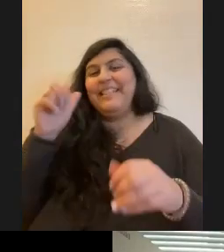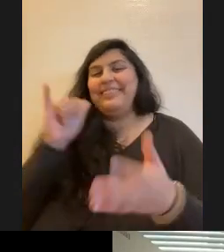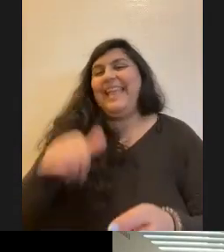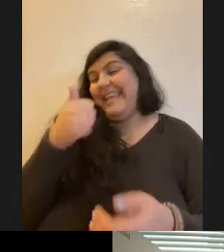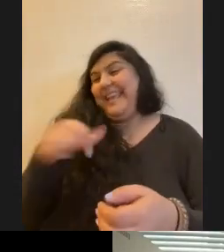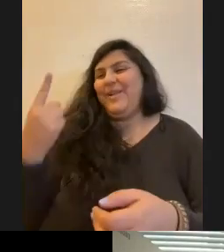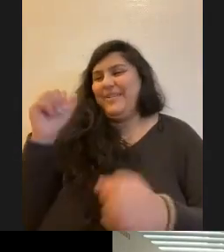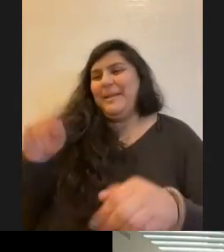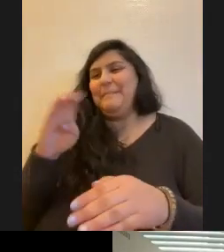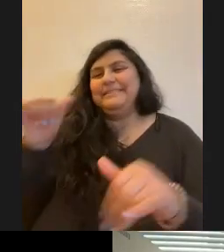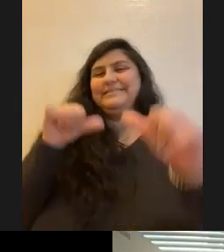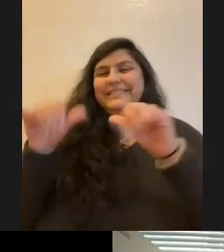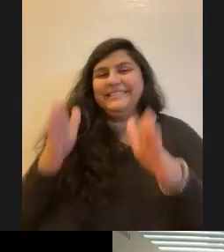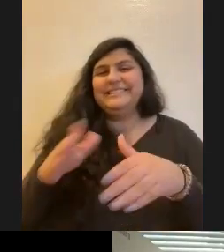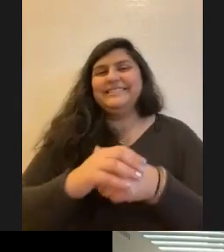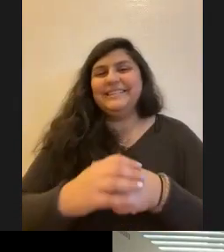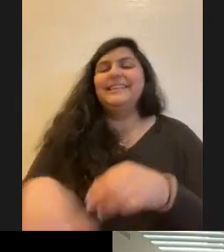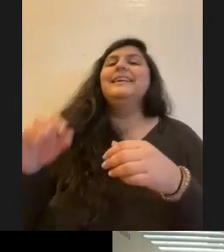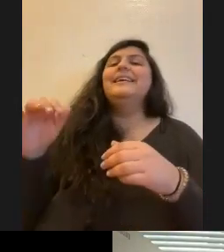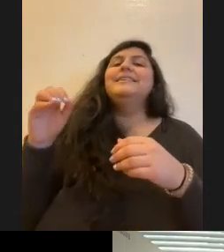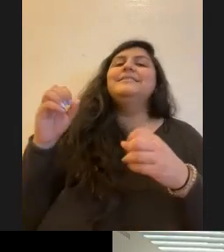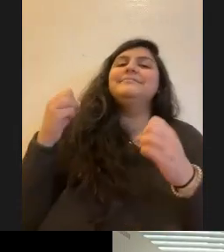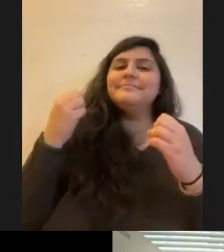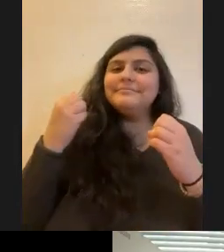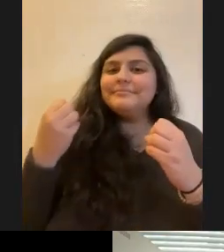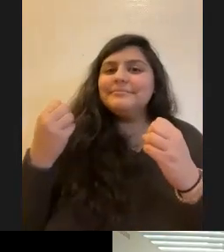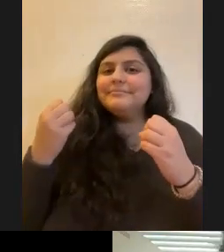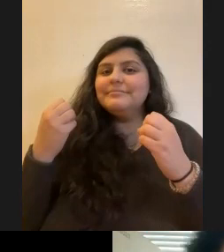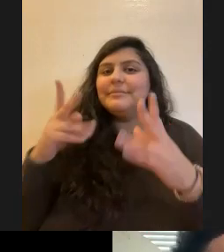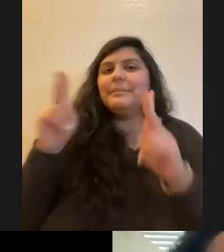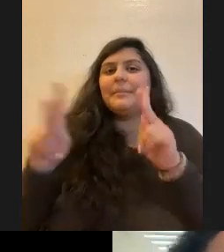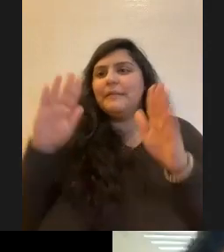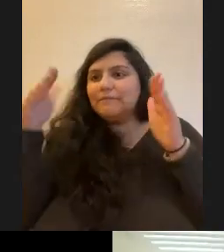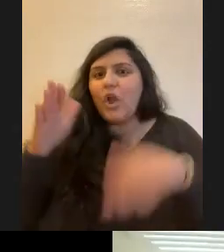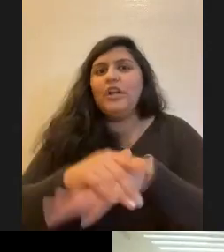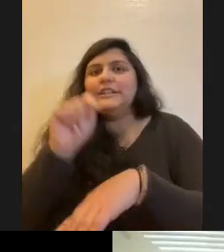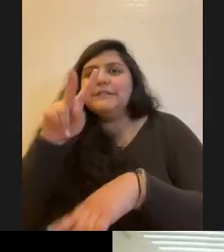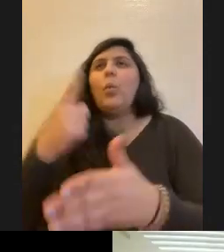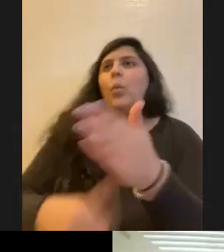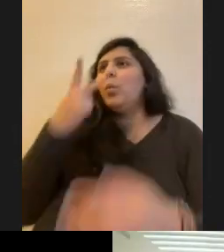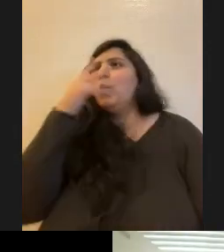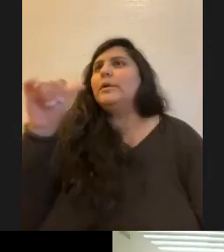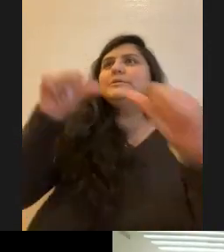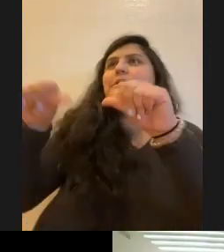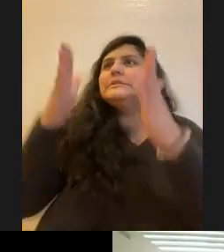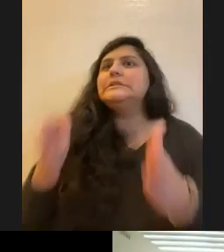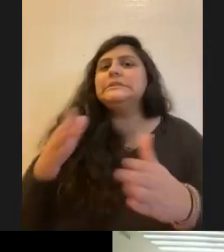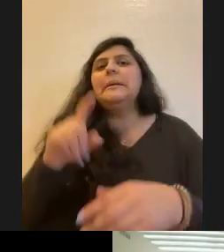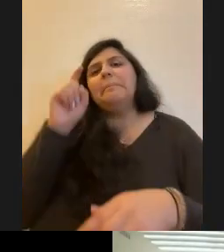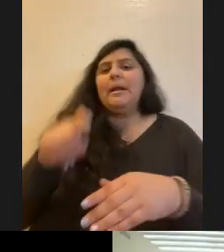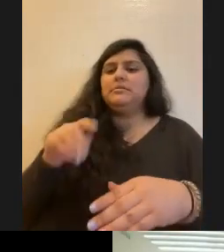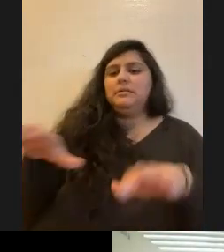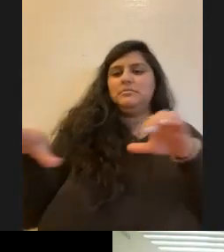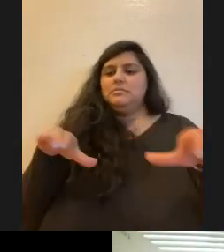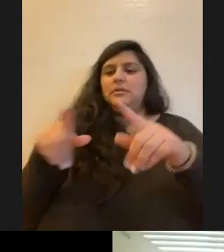scientist. There's a lot of, like media attention on what like looks like a traditional scientist, what you have to be a